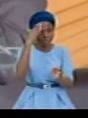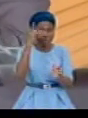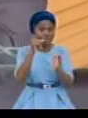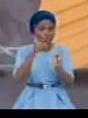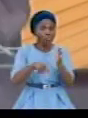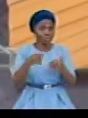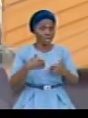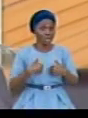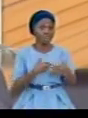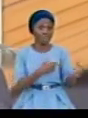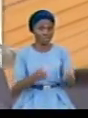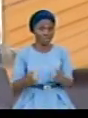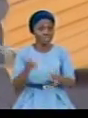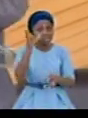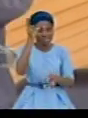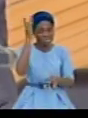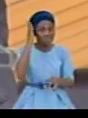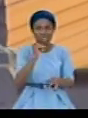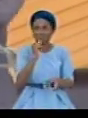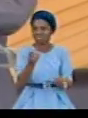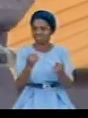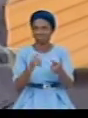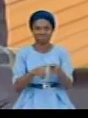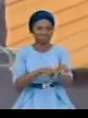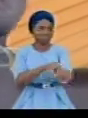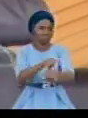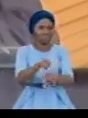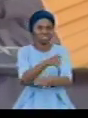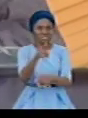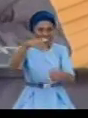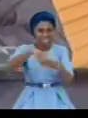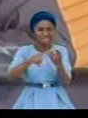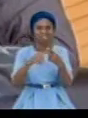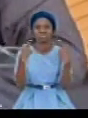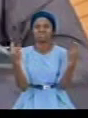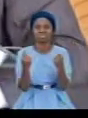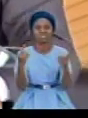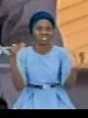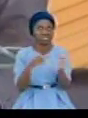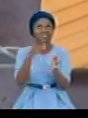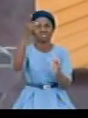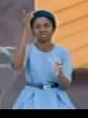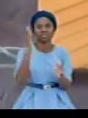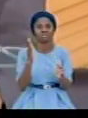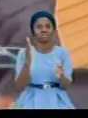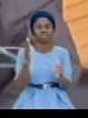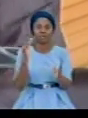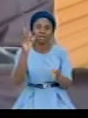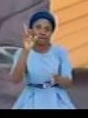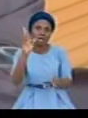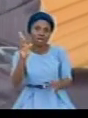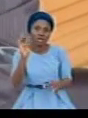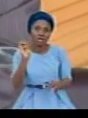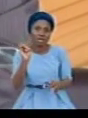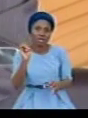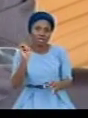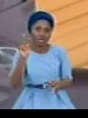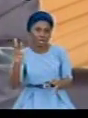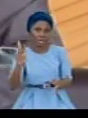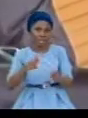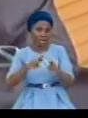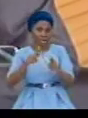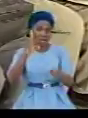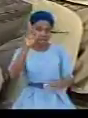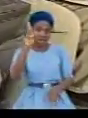devil will not come and trick you into sinning against the Lord. Revelation chapter 11.